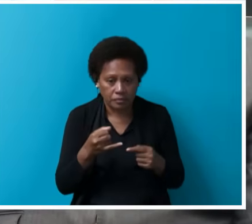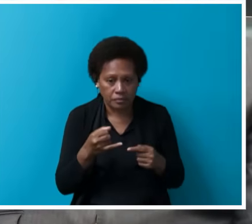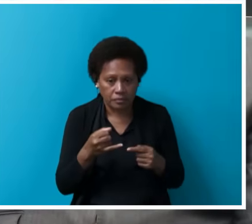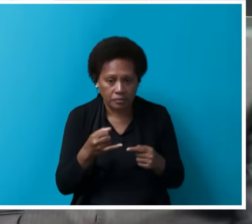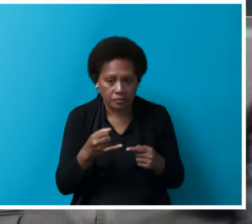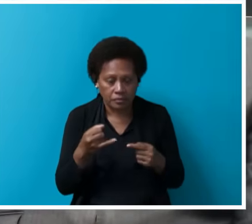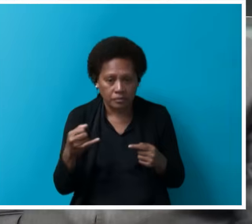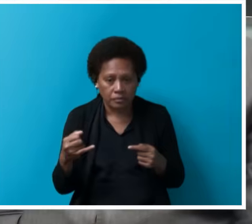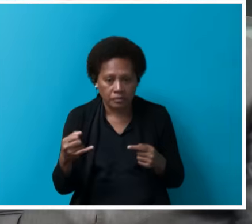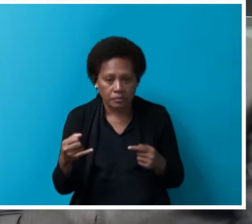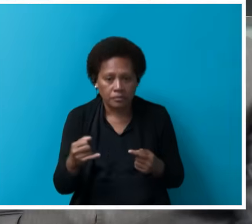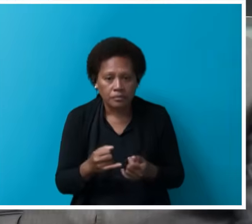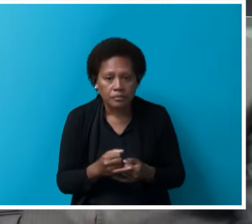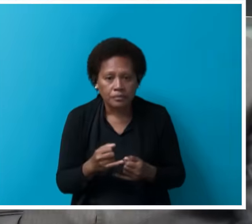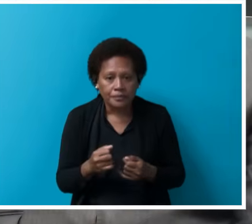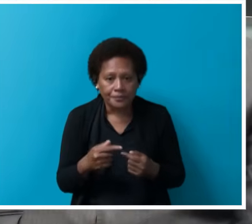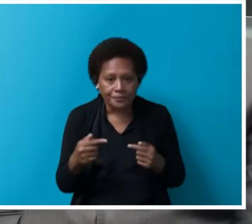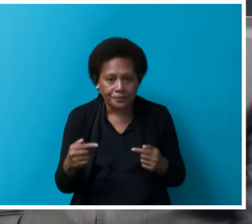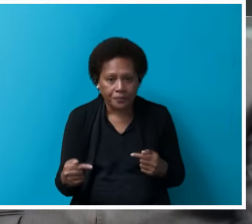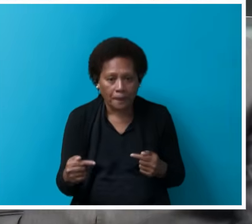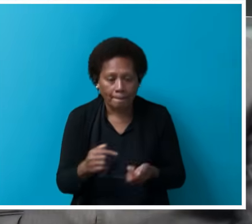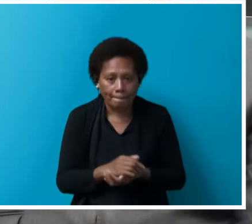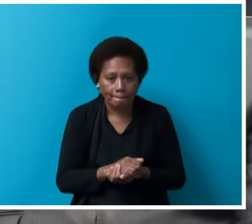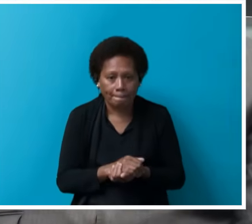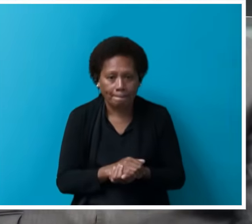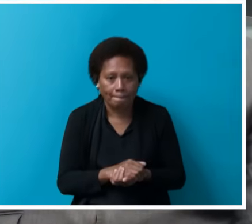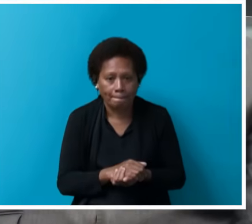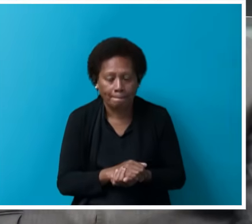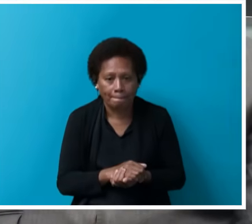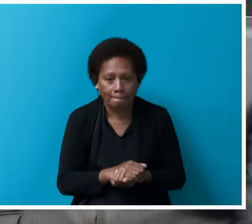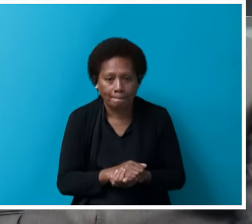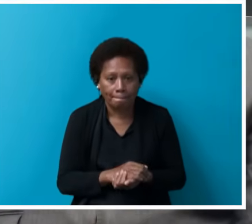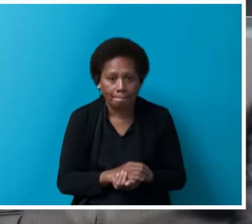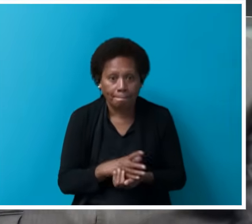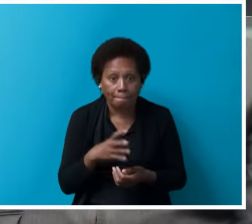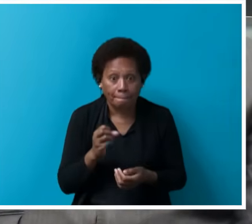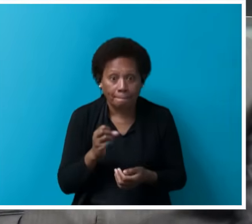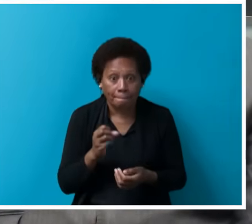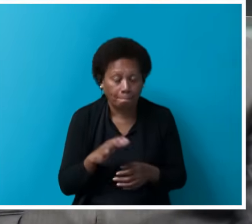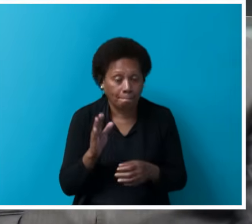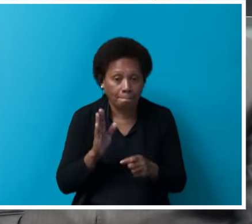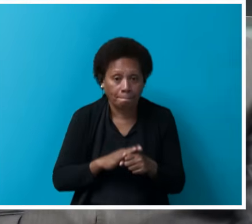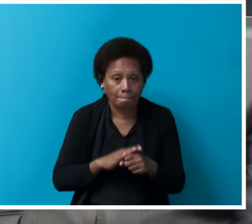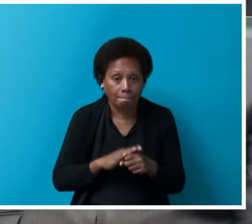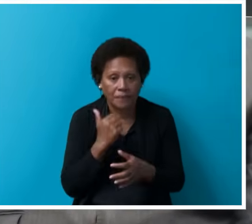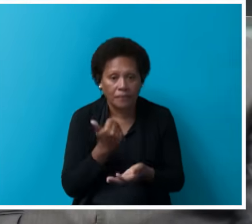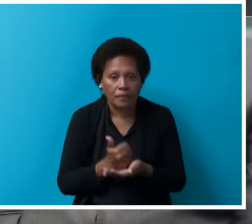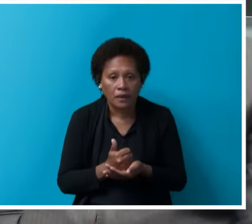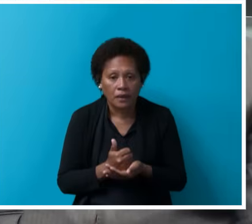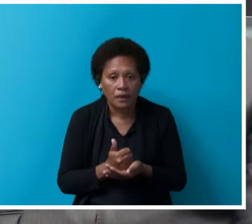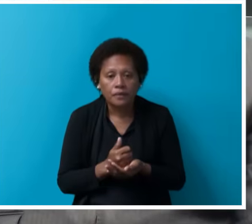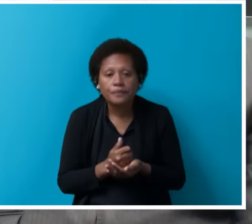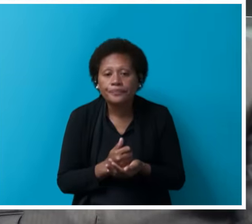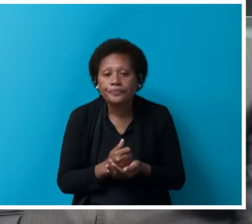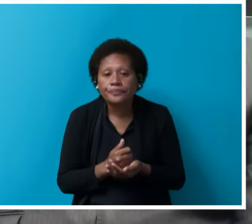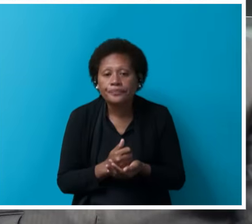Mr. Speaker, I'm just wanting to make sure that I correct some of the